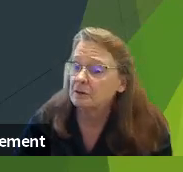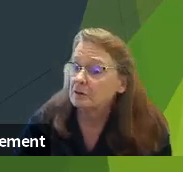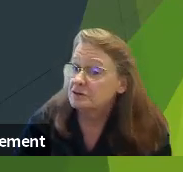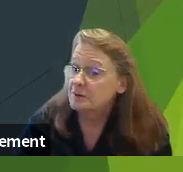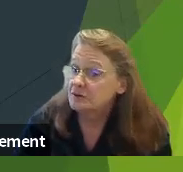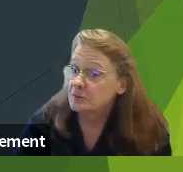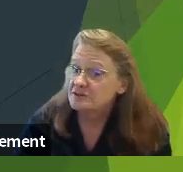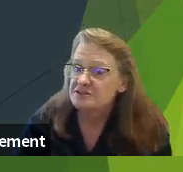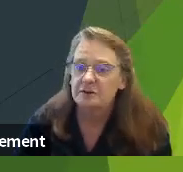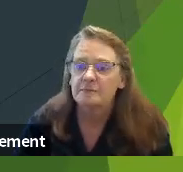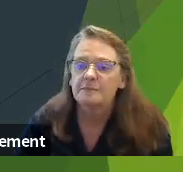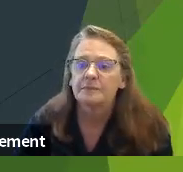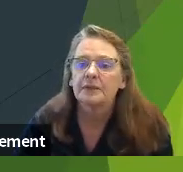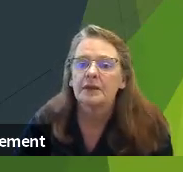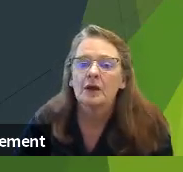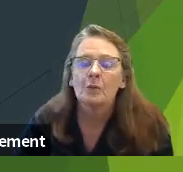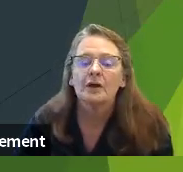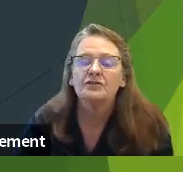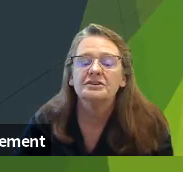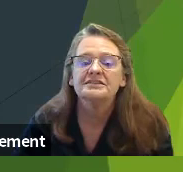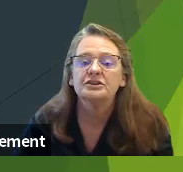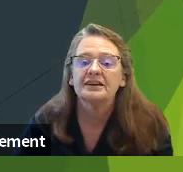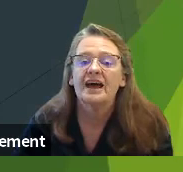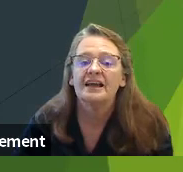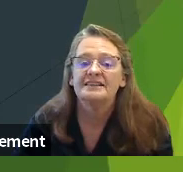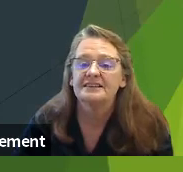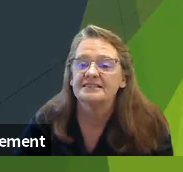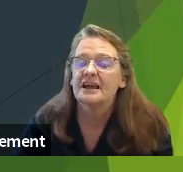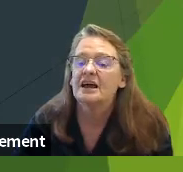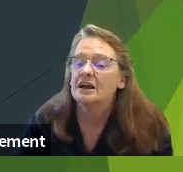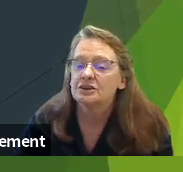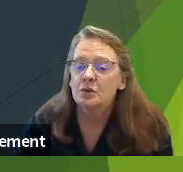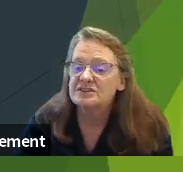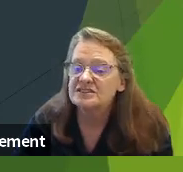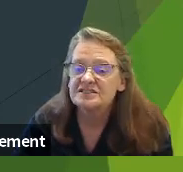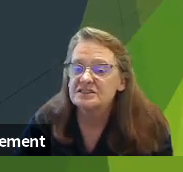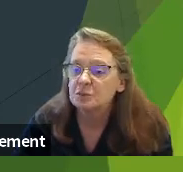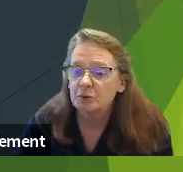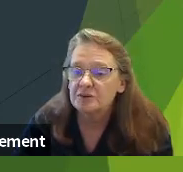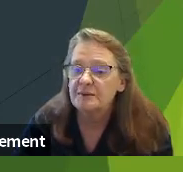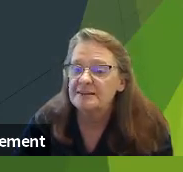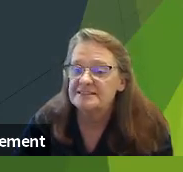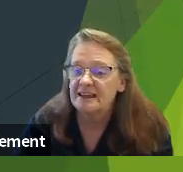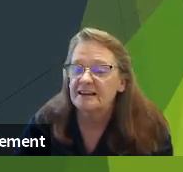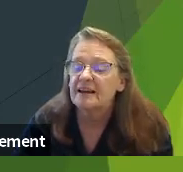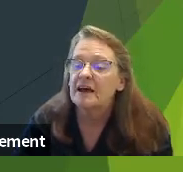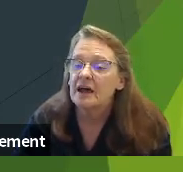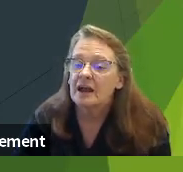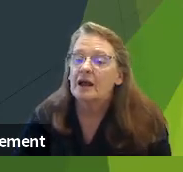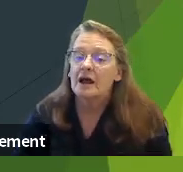the speaker's register. We also need to look at ideas. Don't just listen to the words being